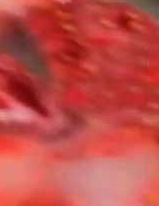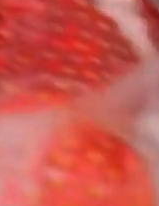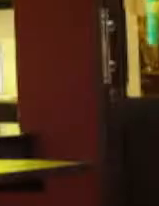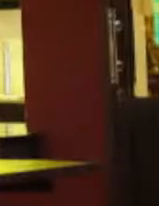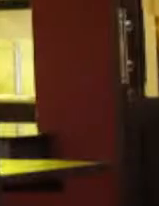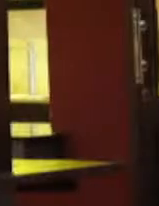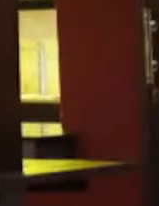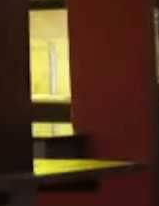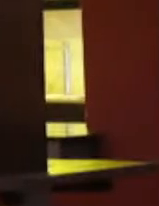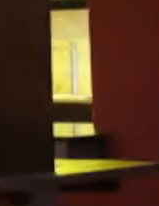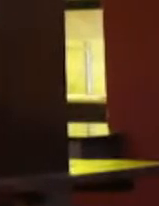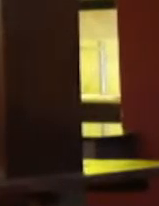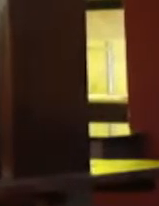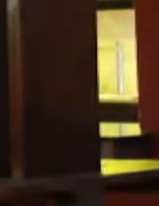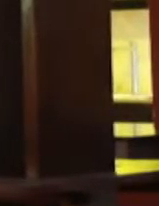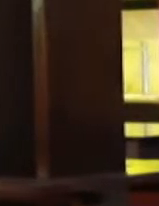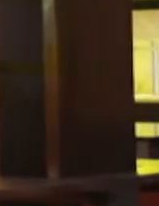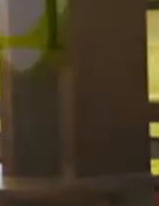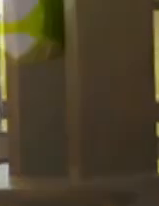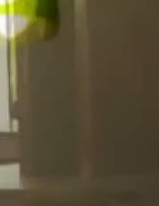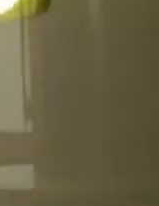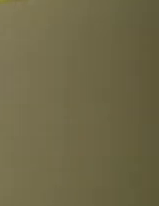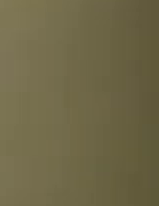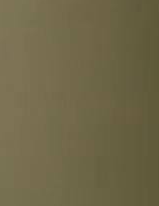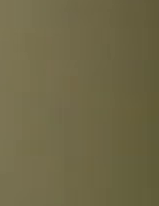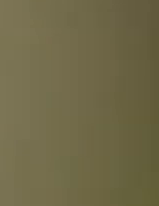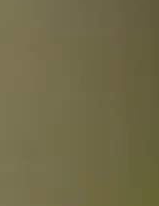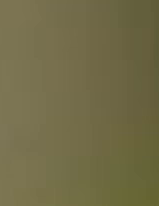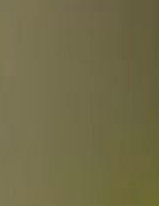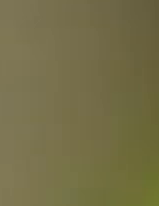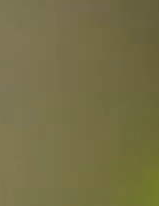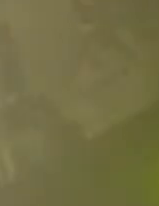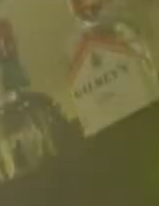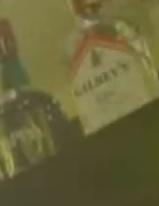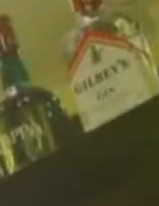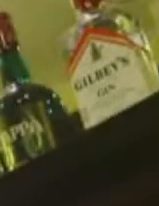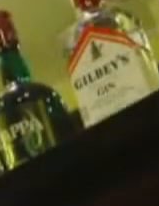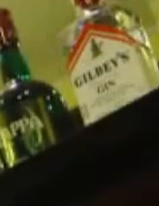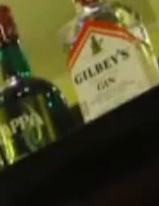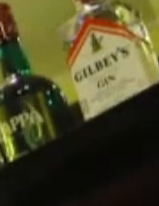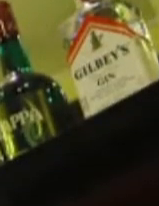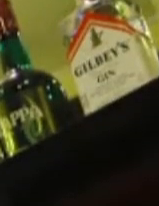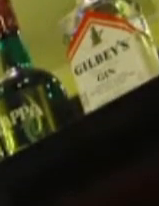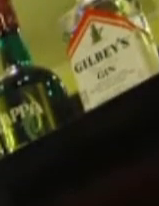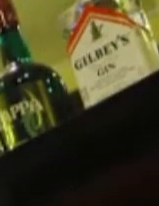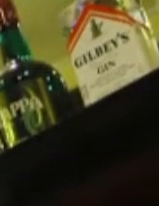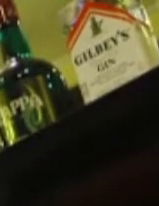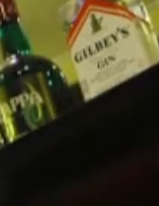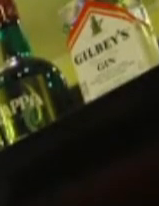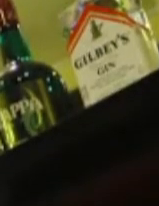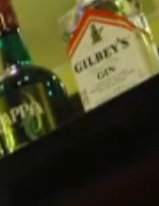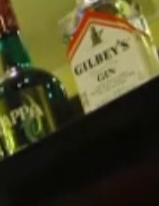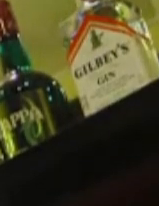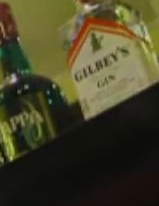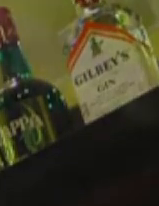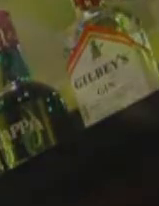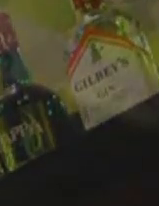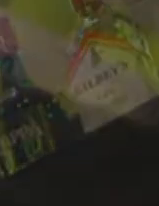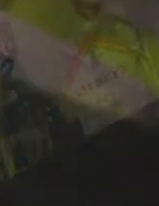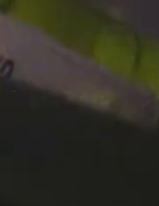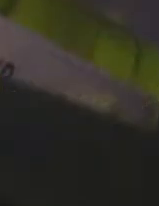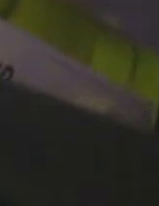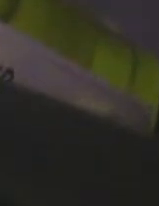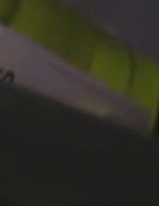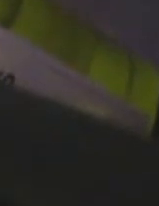experience. Our fully stocked bar to whet your throat, from renowned global brand whisks, brandies,